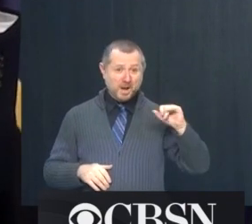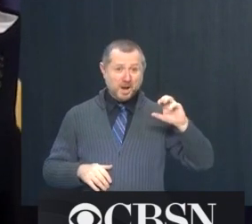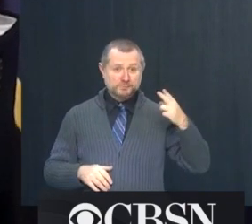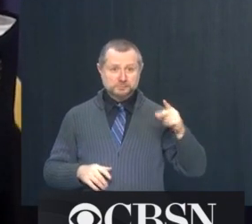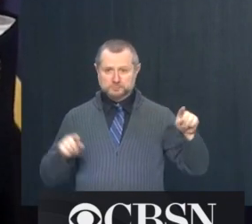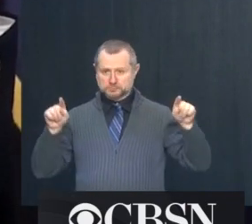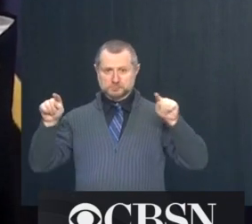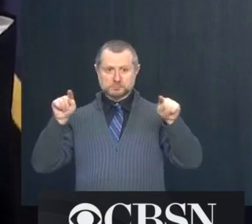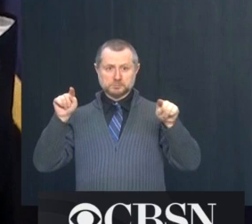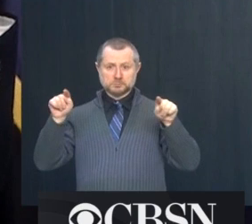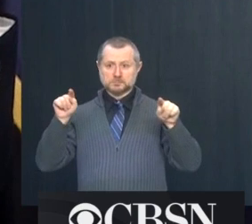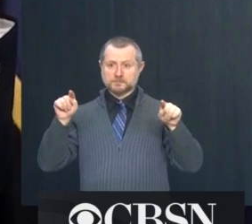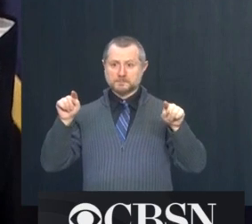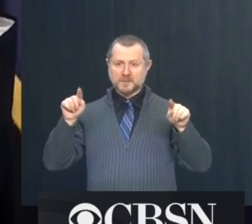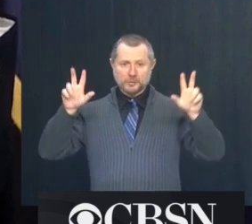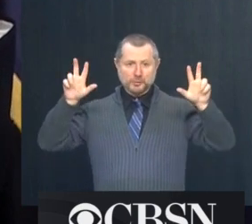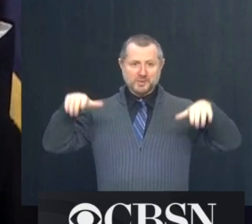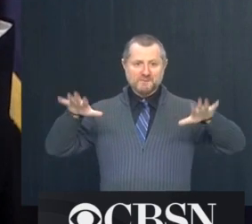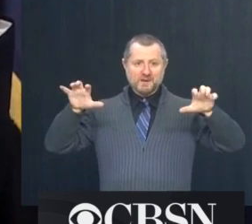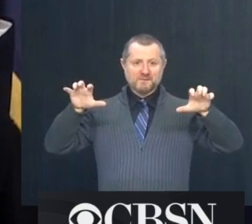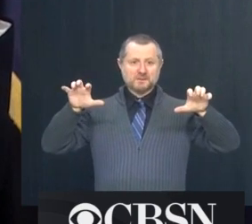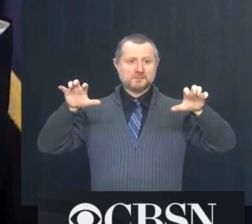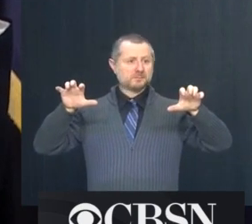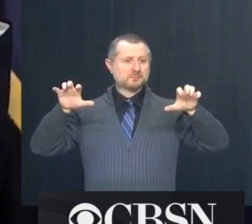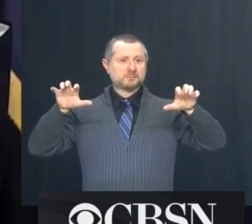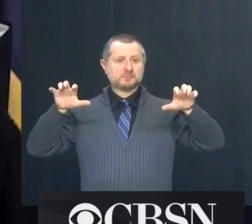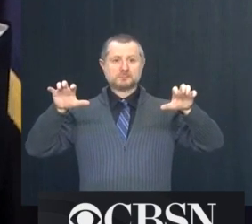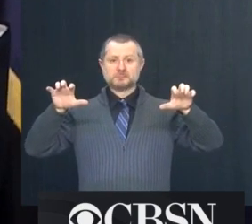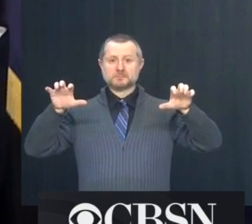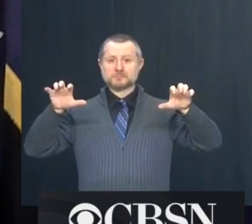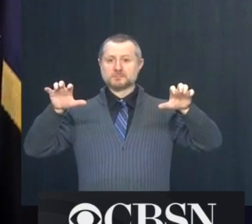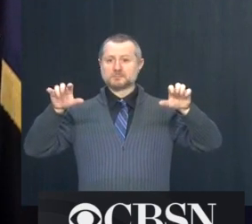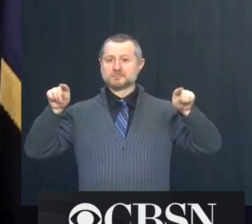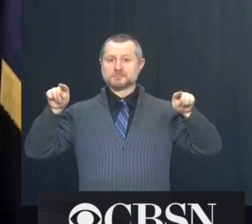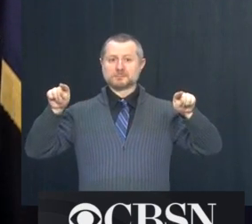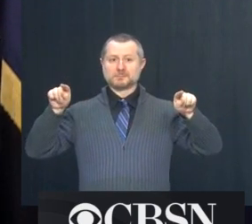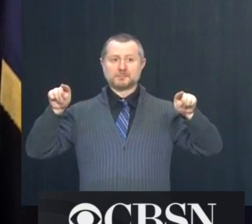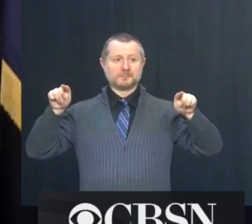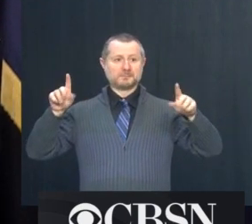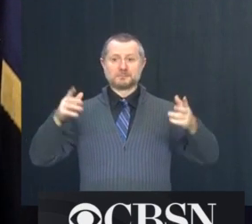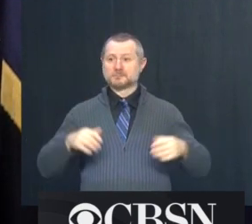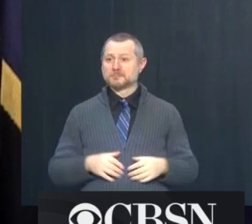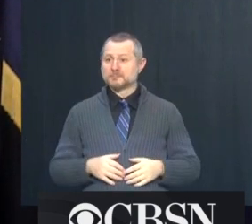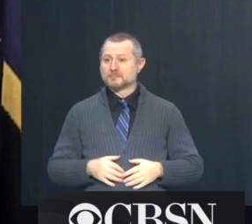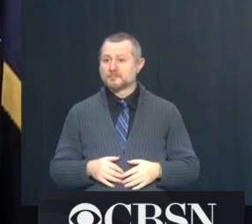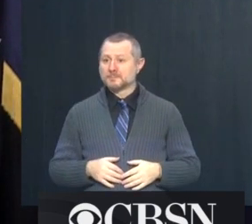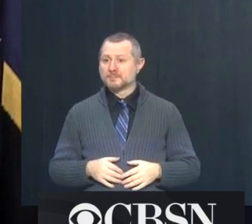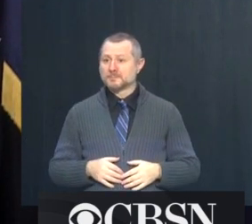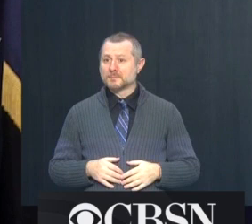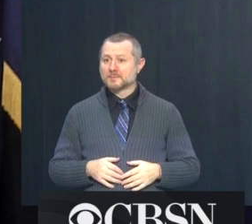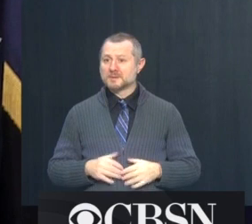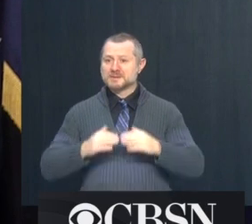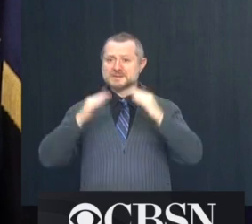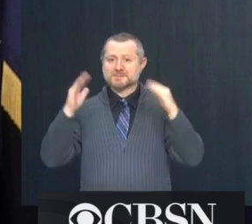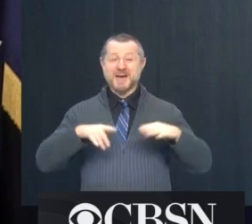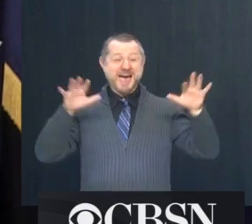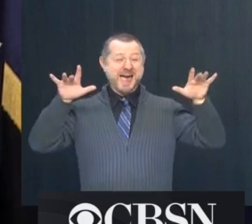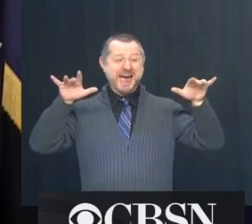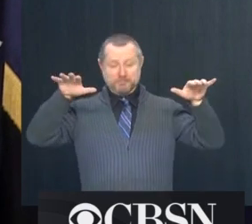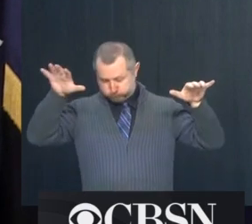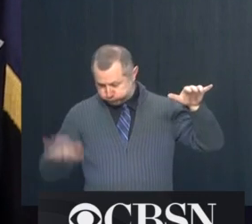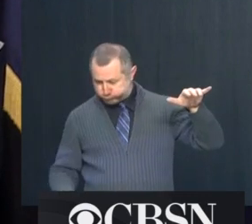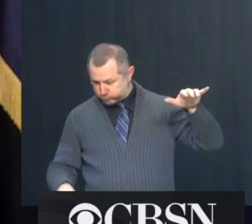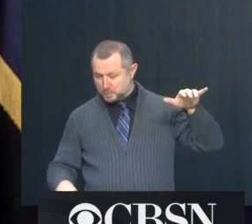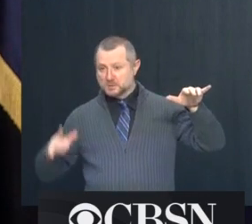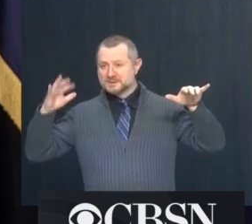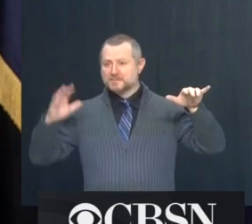3,500 on both days. But Elmhurst collapsed. How did that